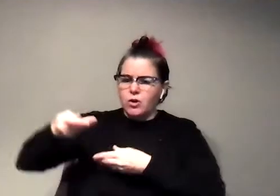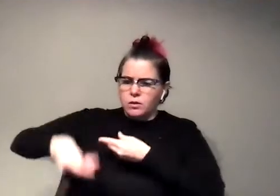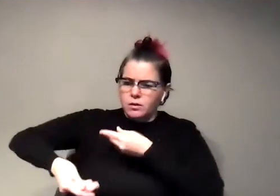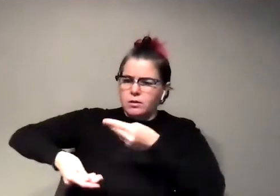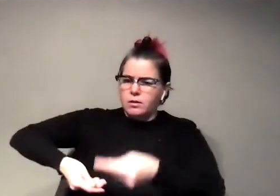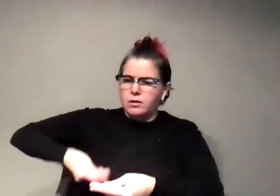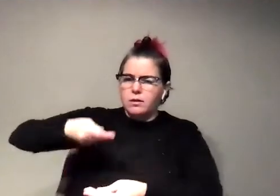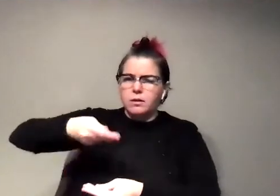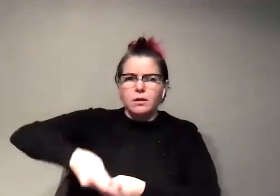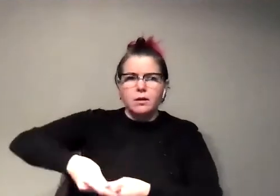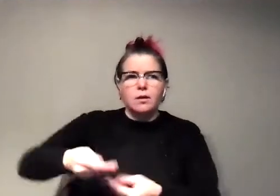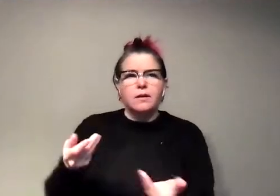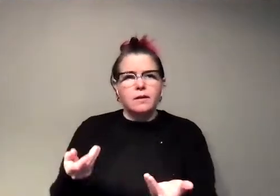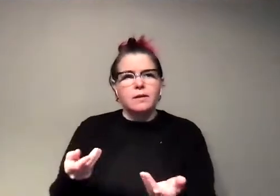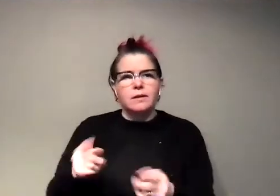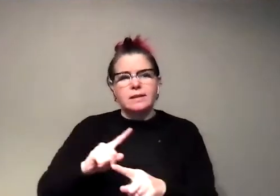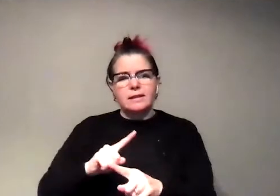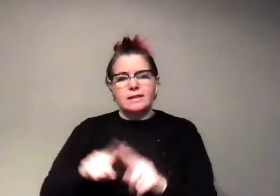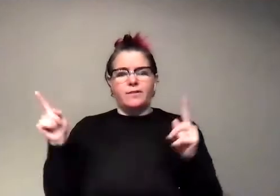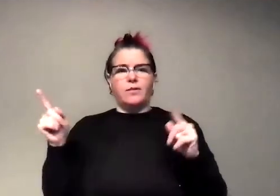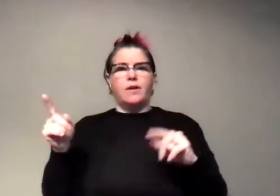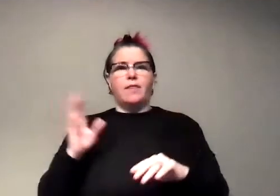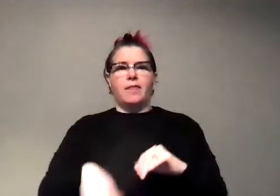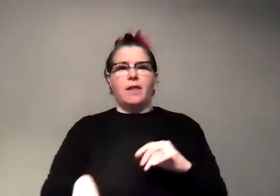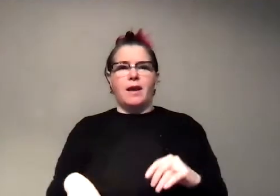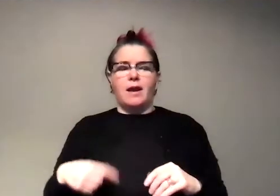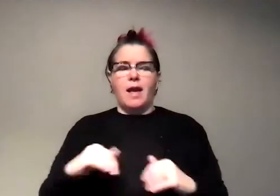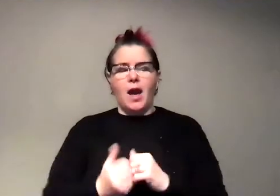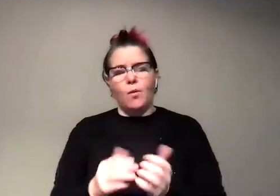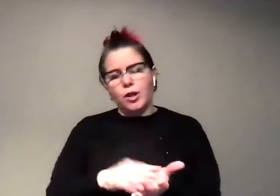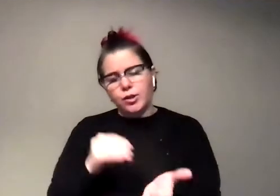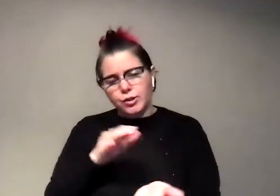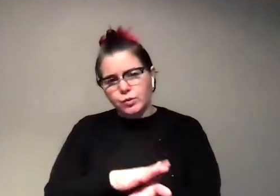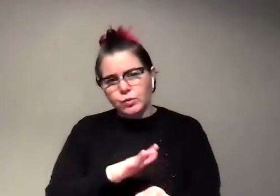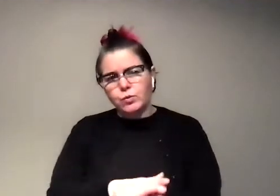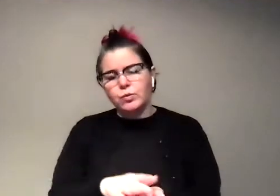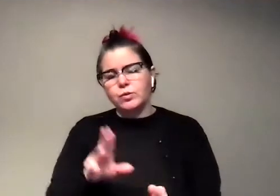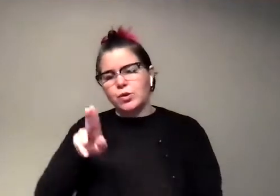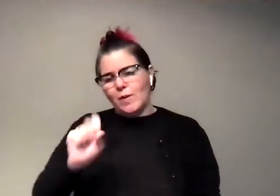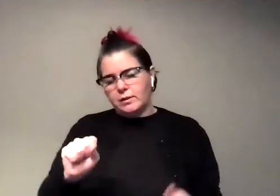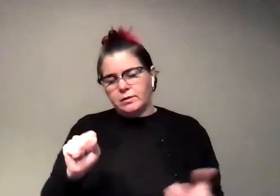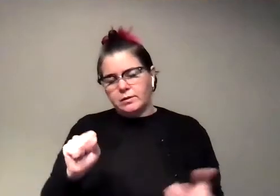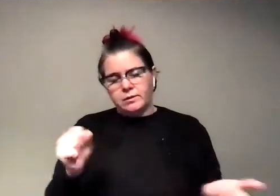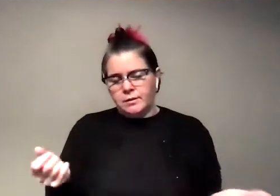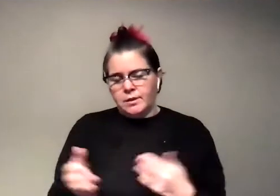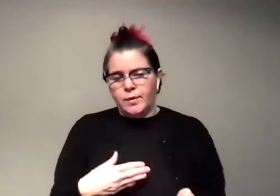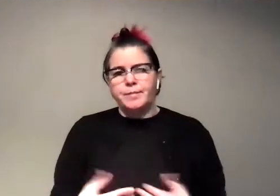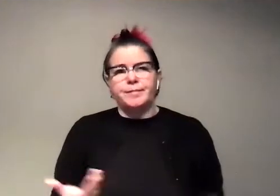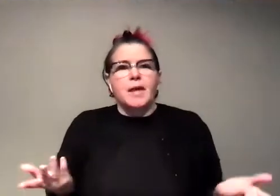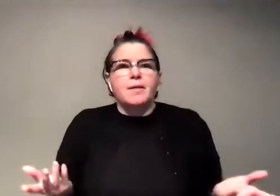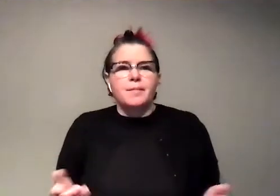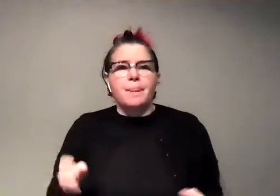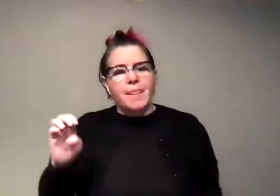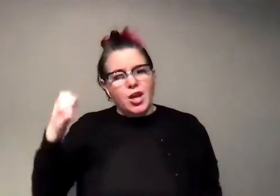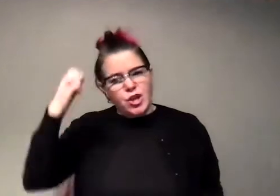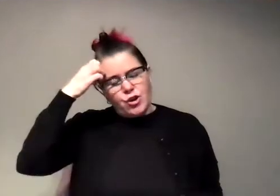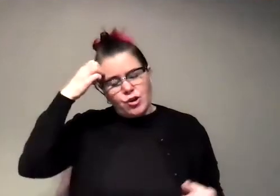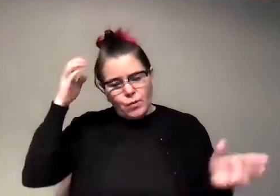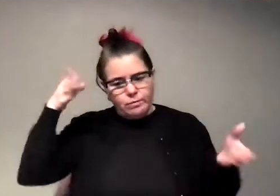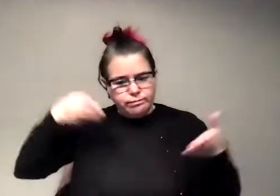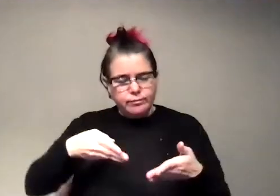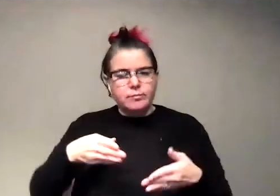way that's quite different from the way we learn in school in the US and in that, yeah, Eurocentric way. I think and